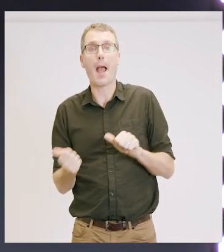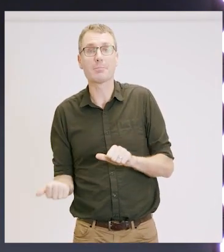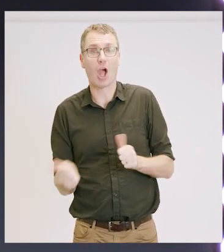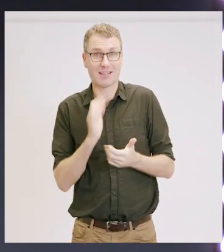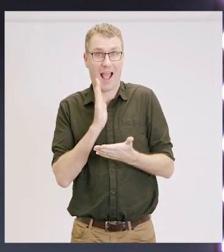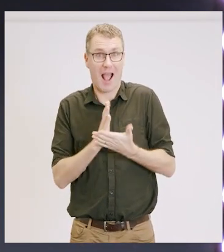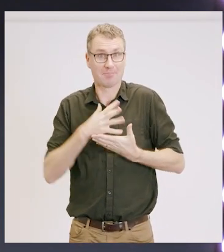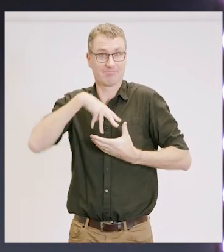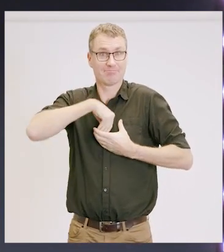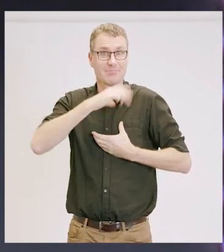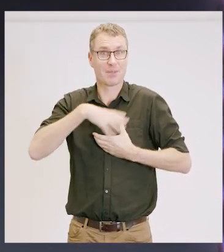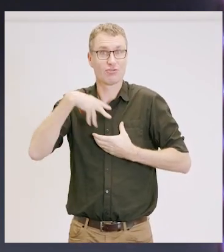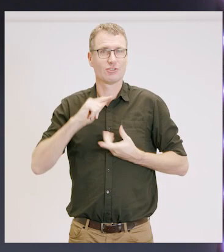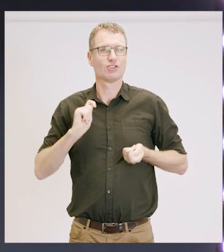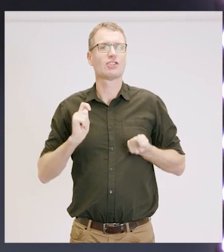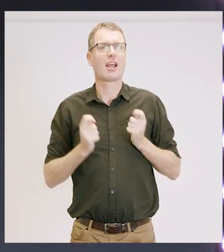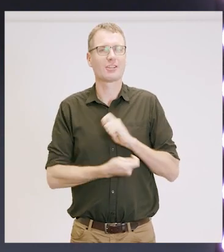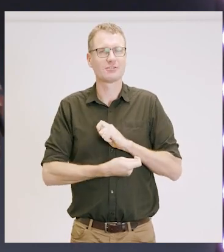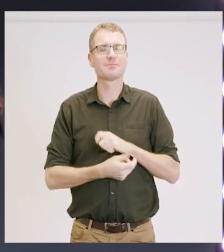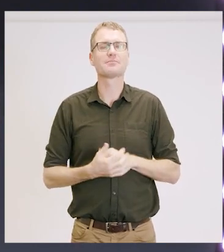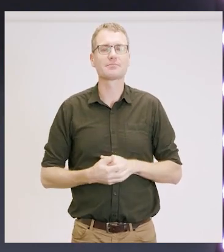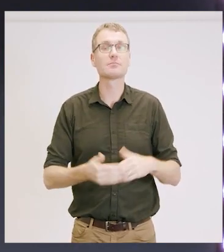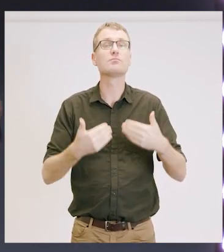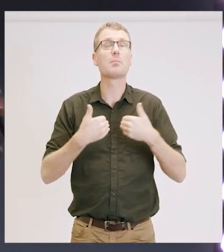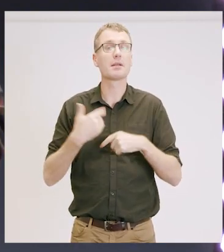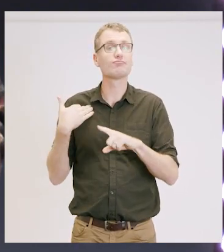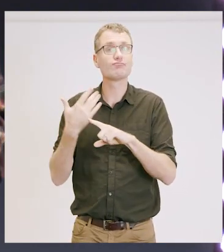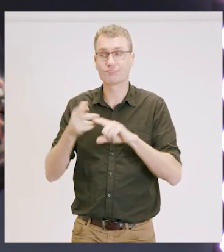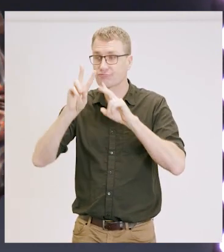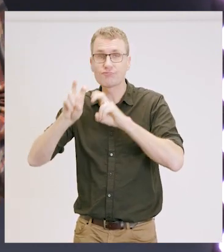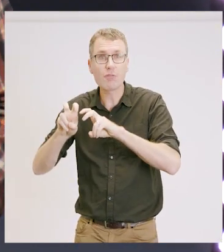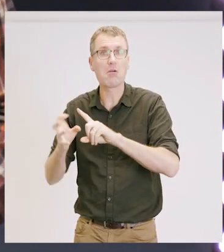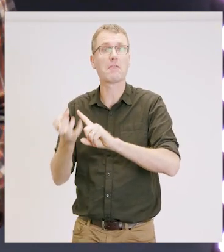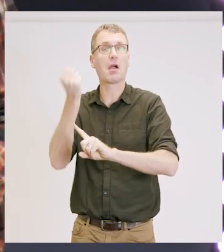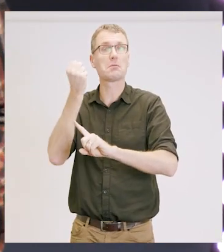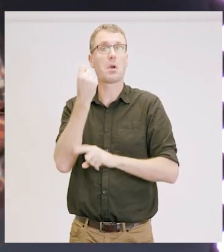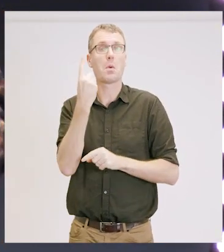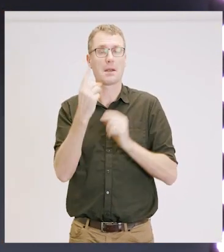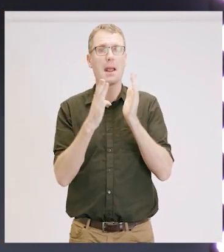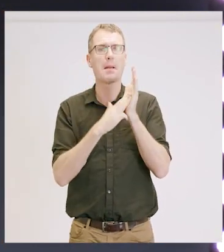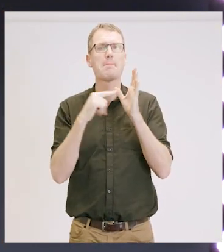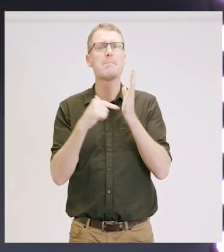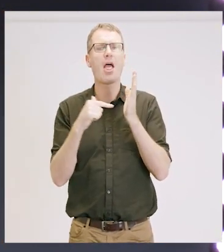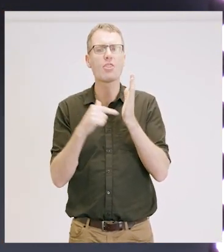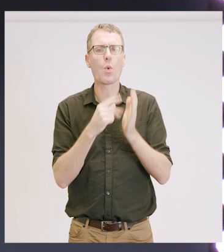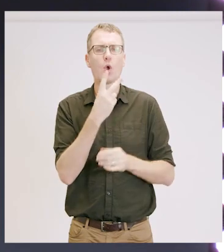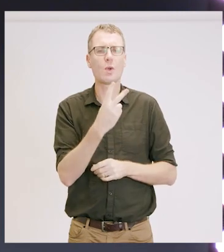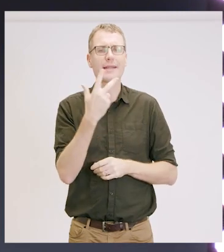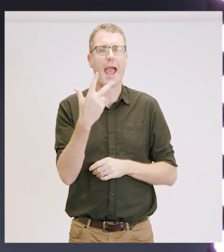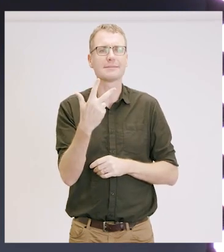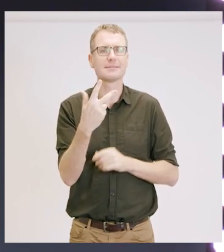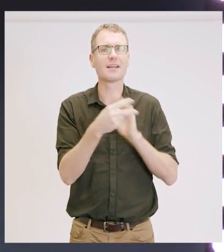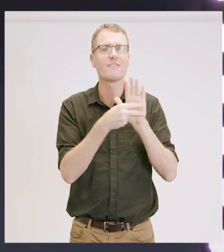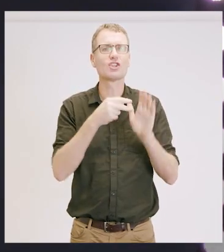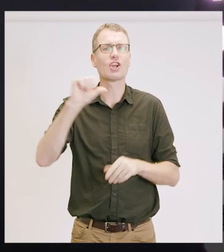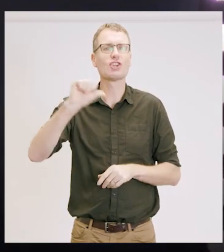we actually spiritually change. One of the things I learned when I was researching this, let's look at Matthew 28 verse